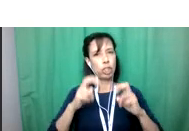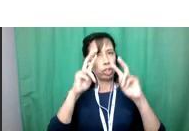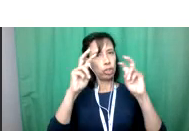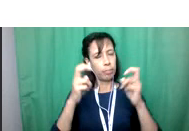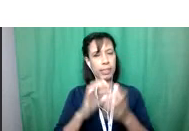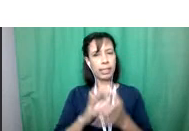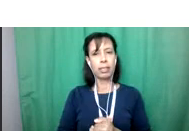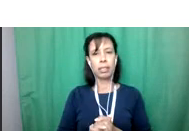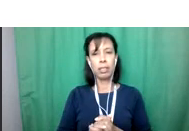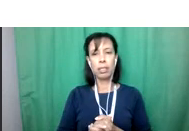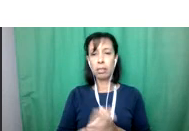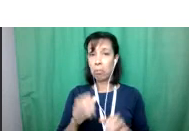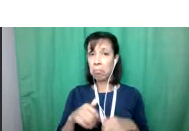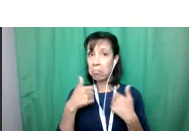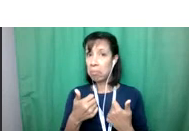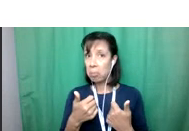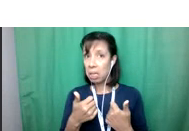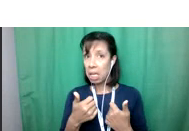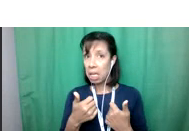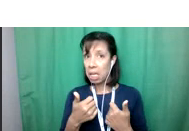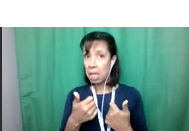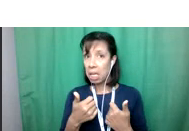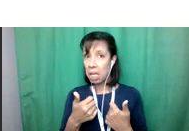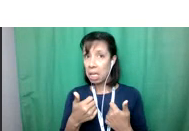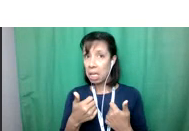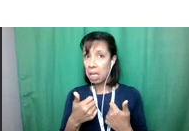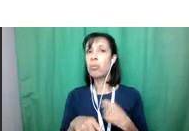Thank you, Andrew. Cool, thanks.